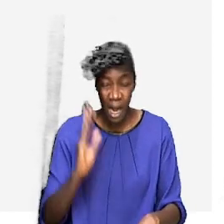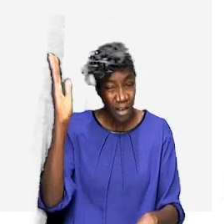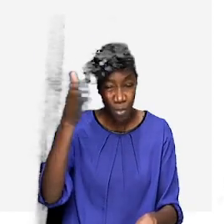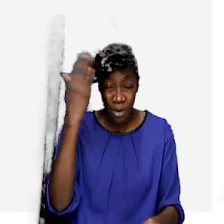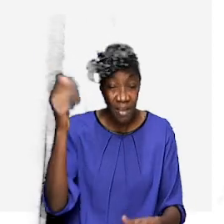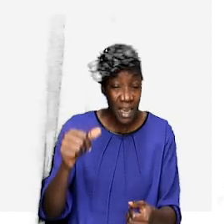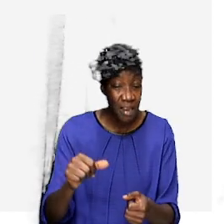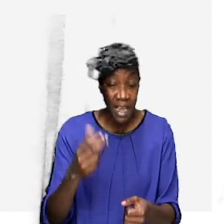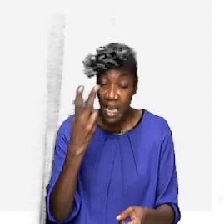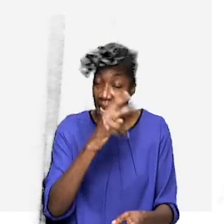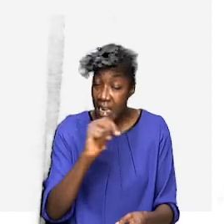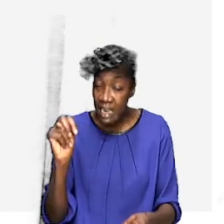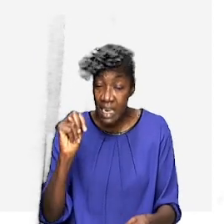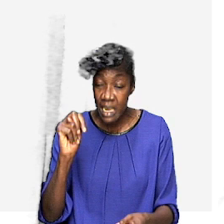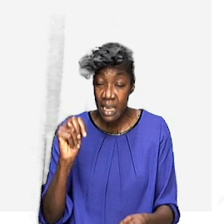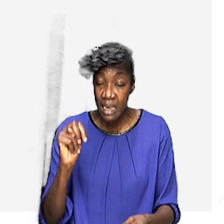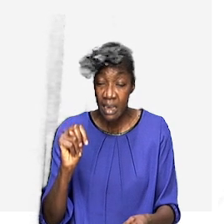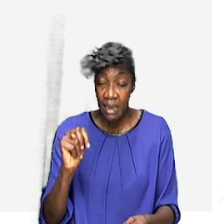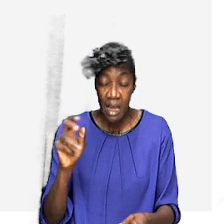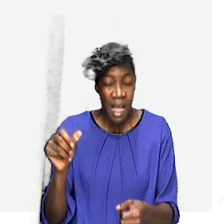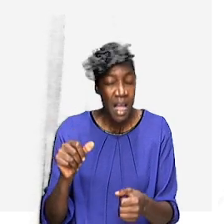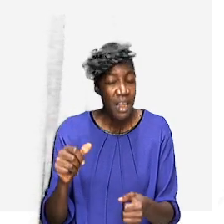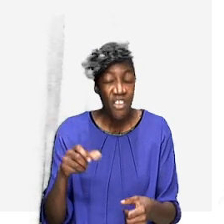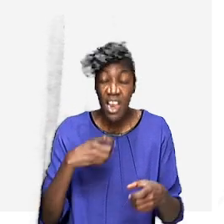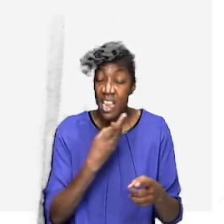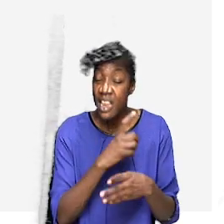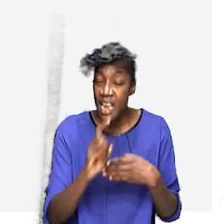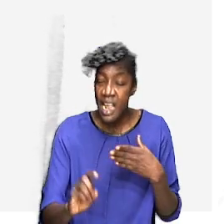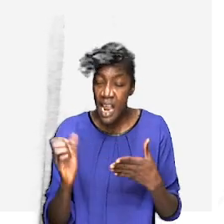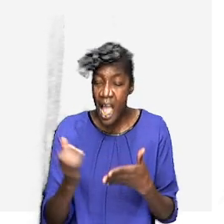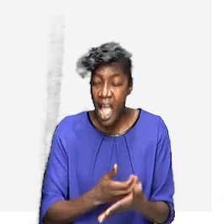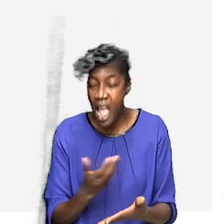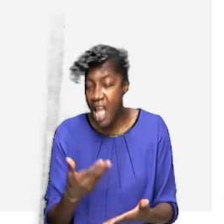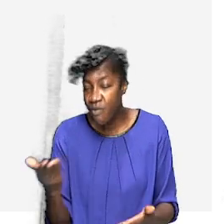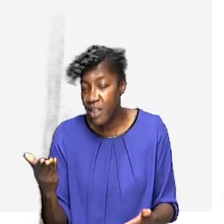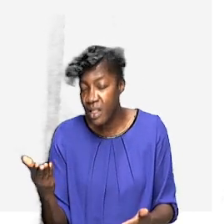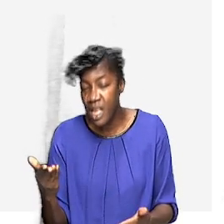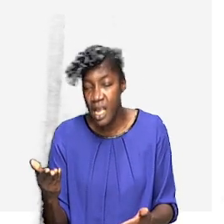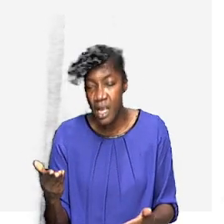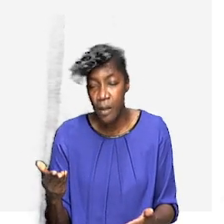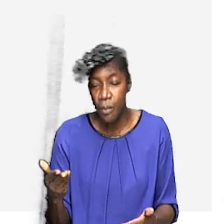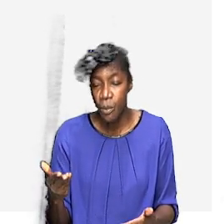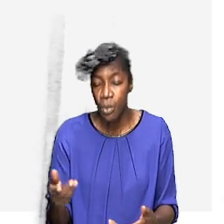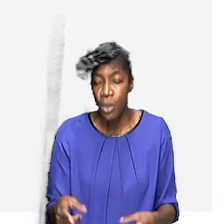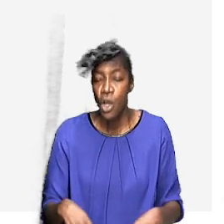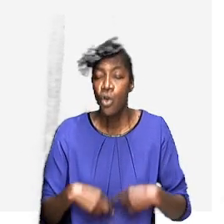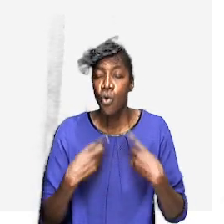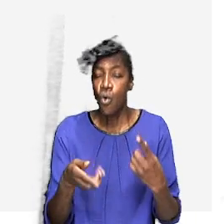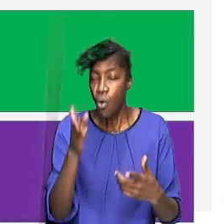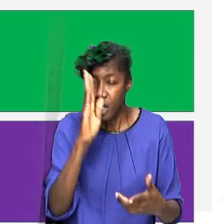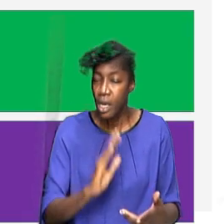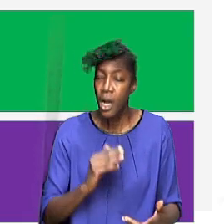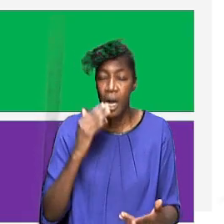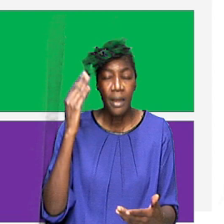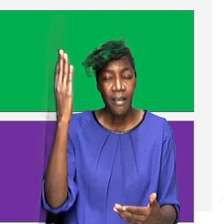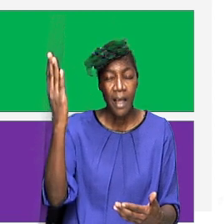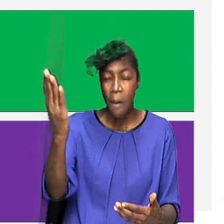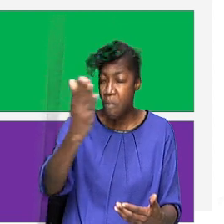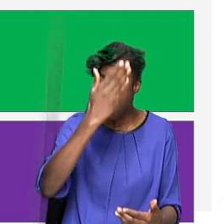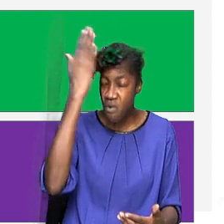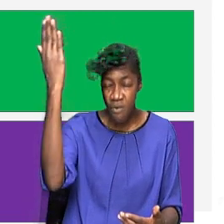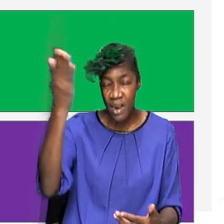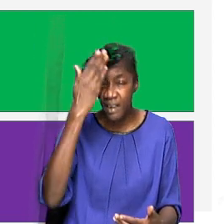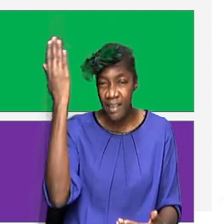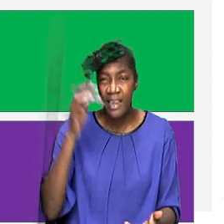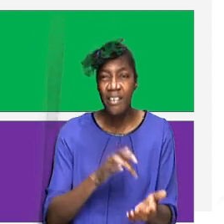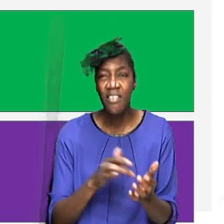possible to get there. The presence of God shows our need for God's grace.